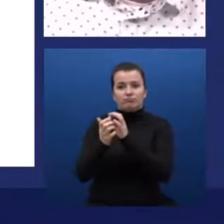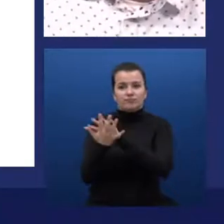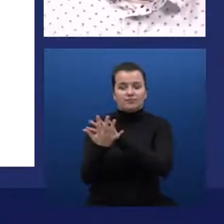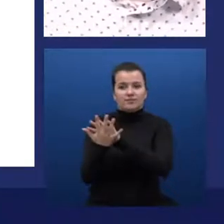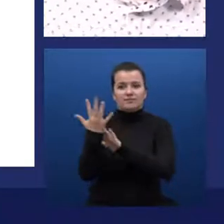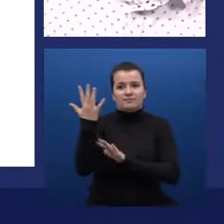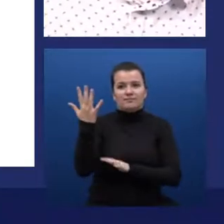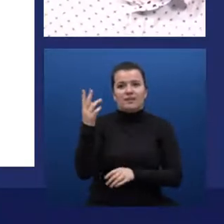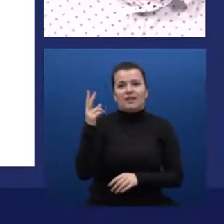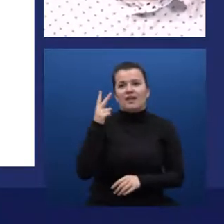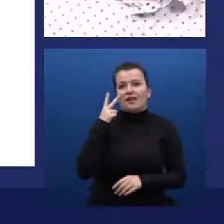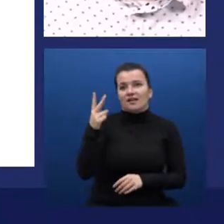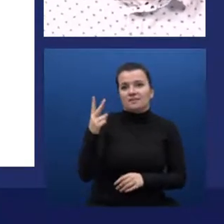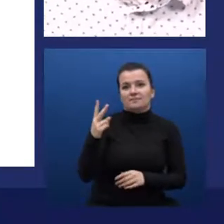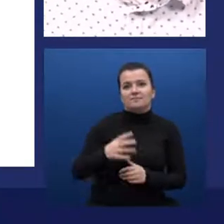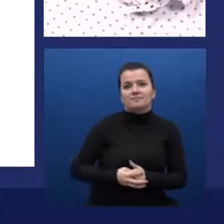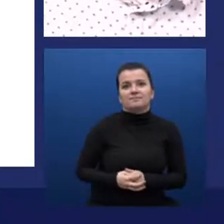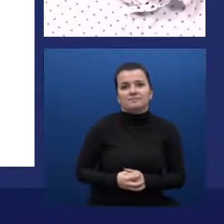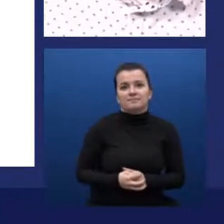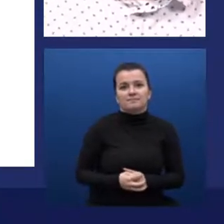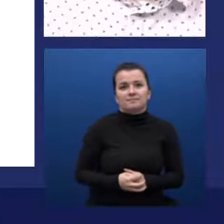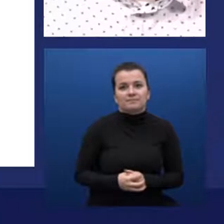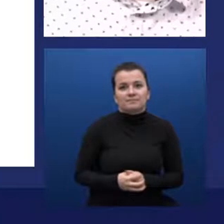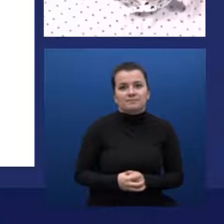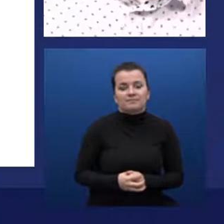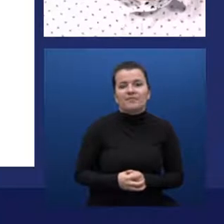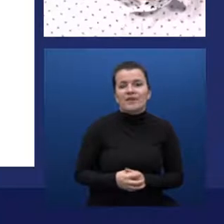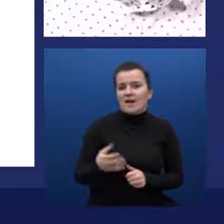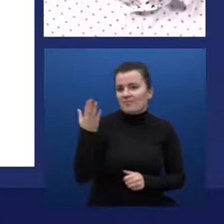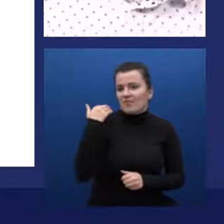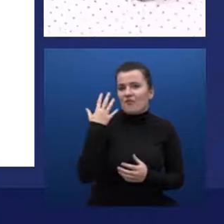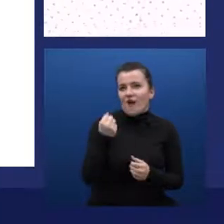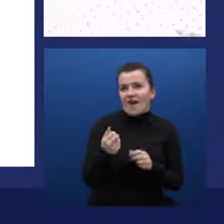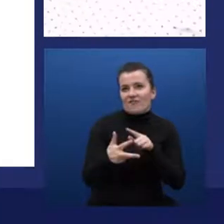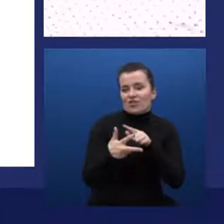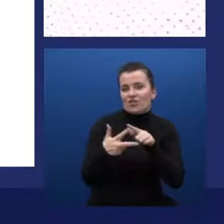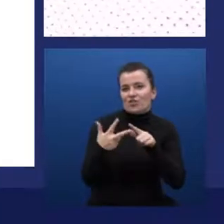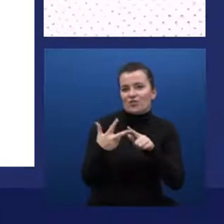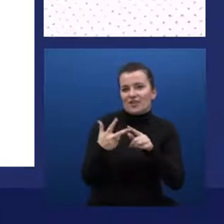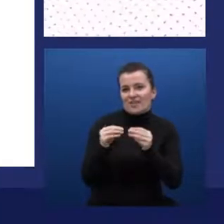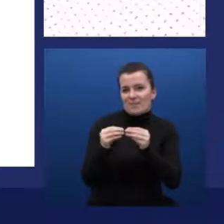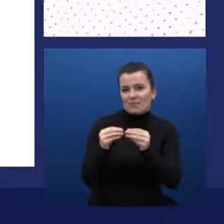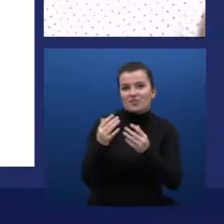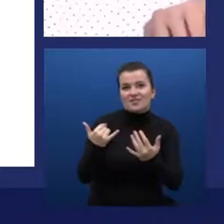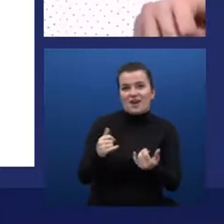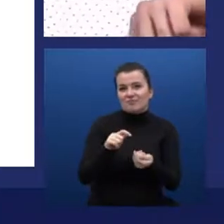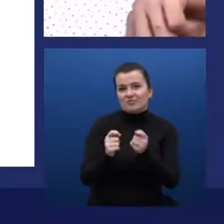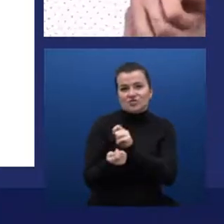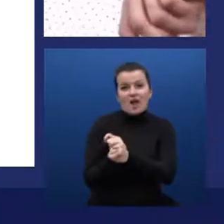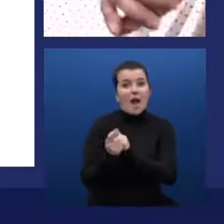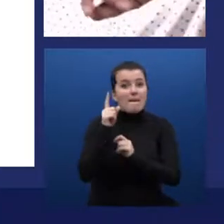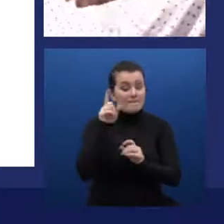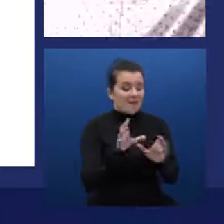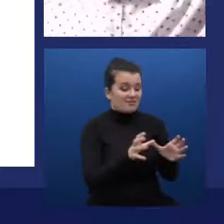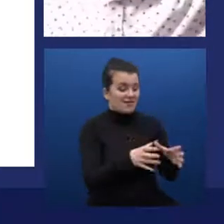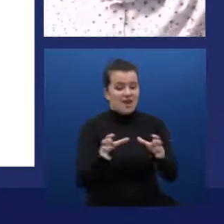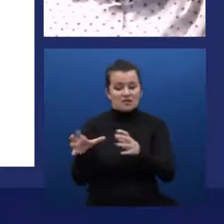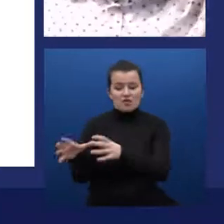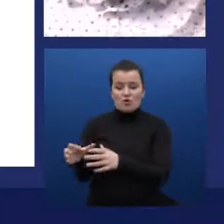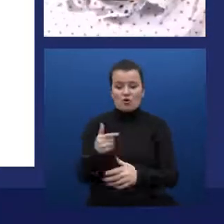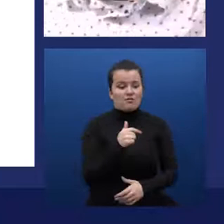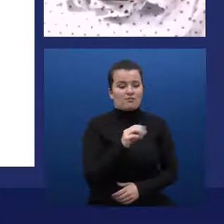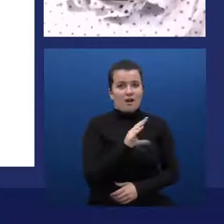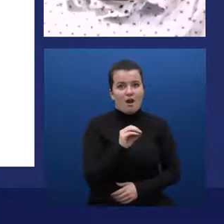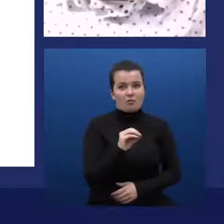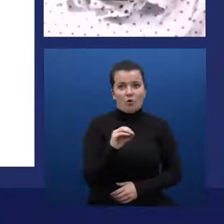is the density that we saw before. For us, there was three numbers, right? For larger problems like tacos or burritos, the answer is